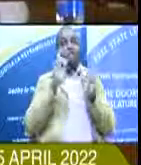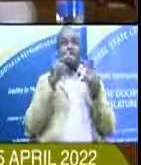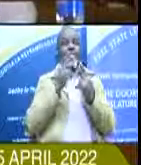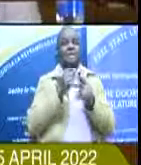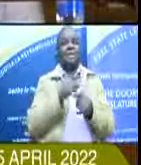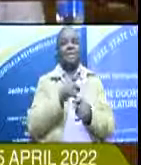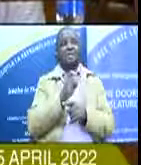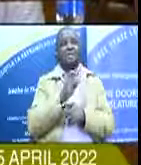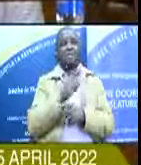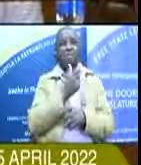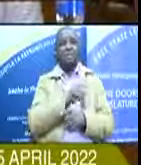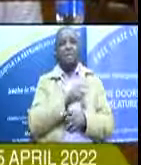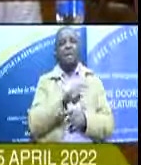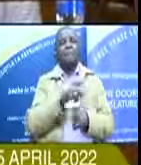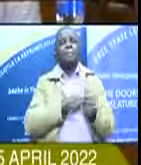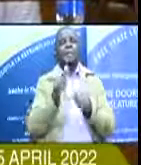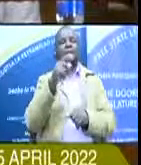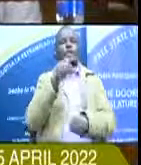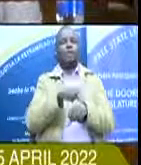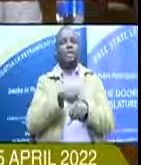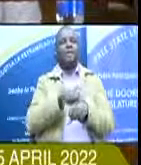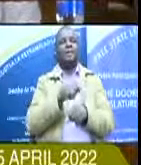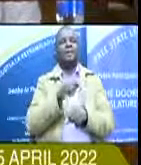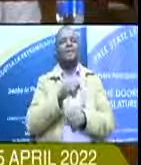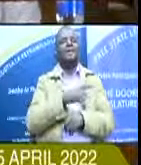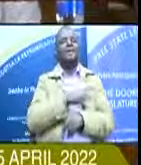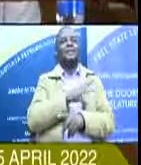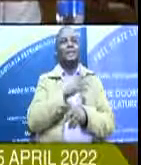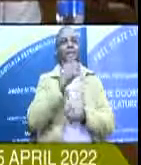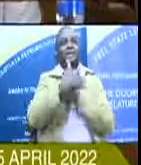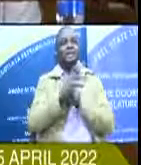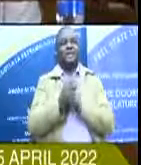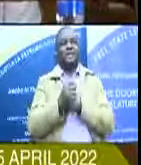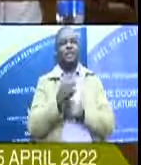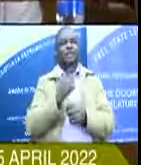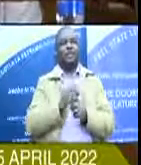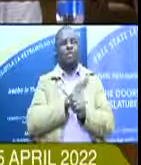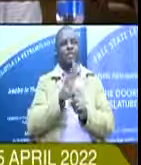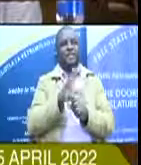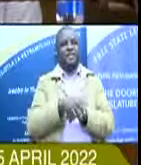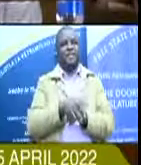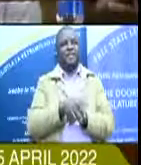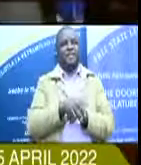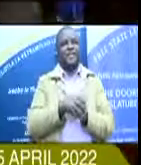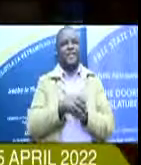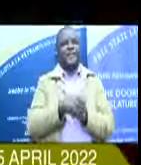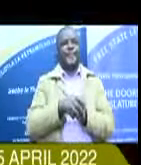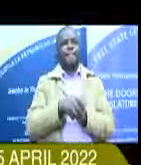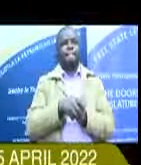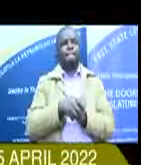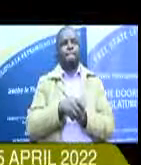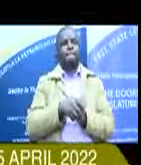best doctor in the country, the COVID-19 in the country.